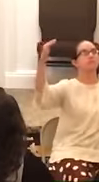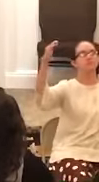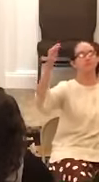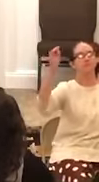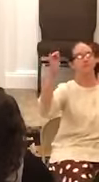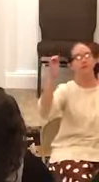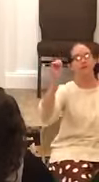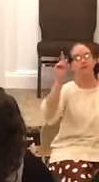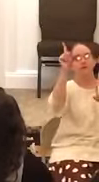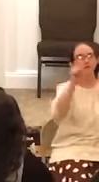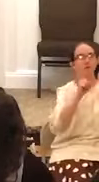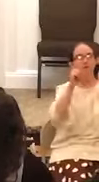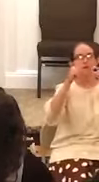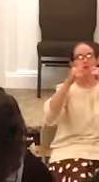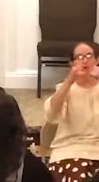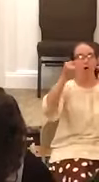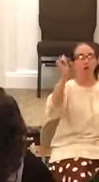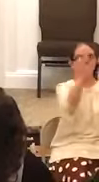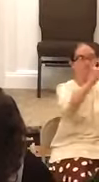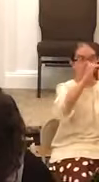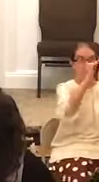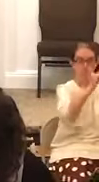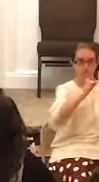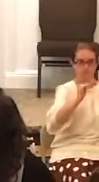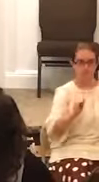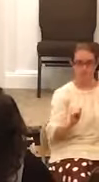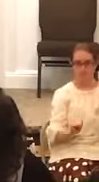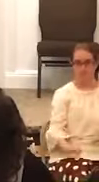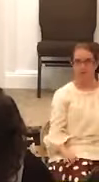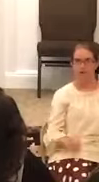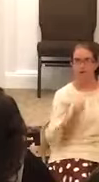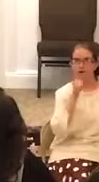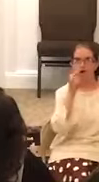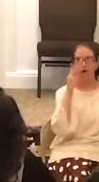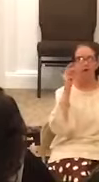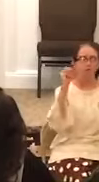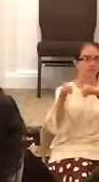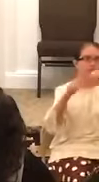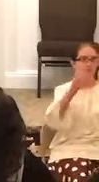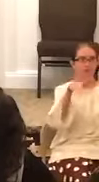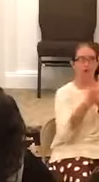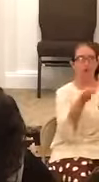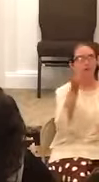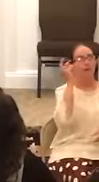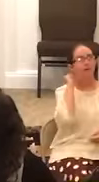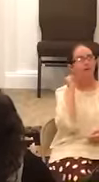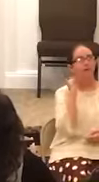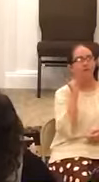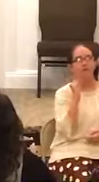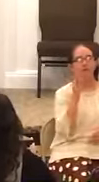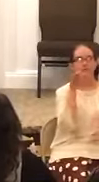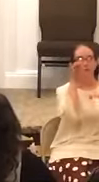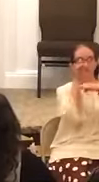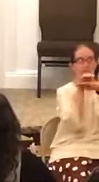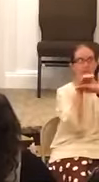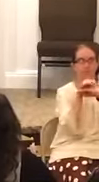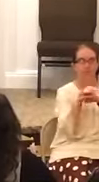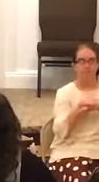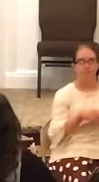little look like a star, but it had this long tail behind it. It didn't even look like it was moving at all, but it was. Next night, you go out